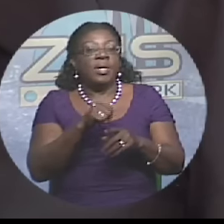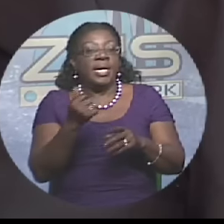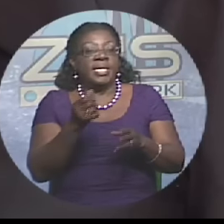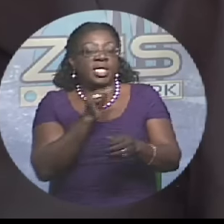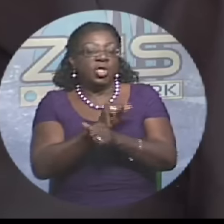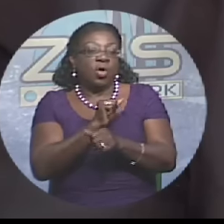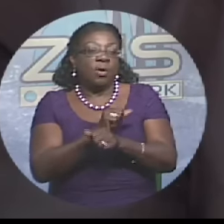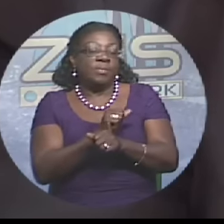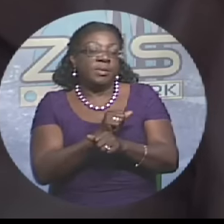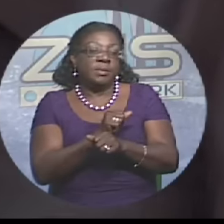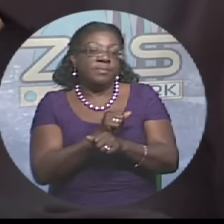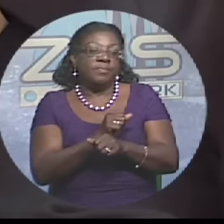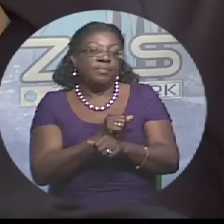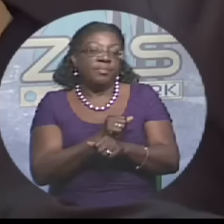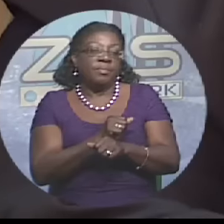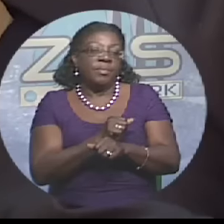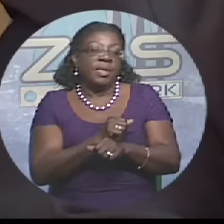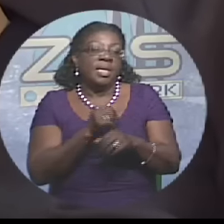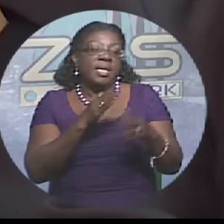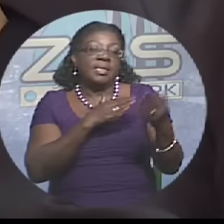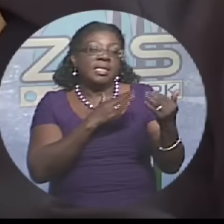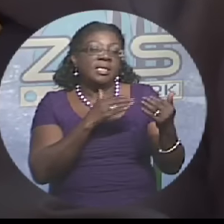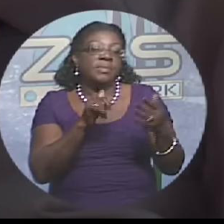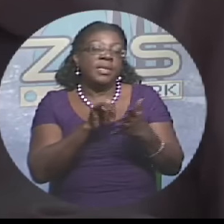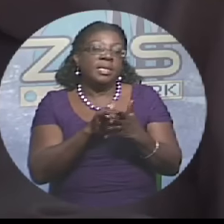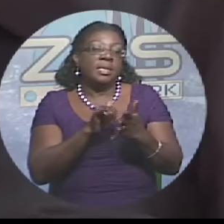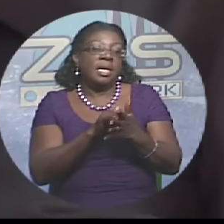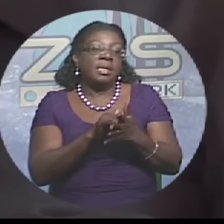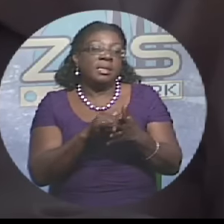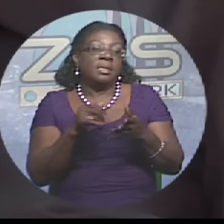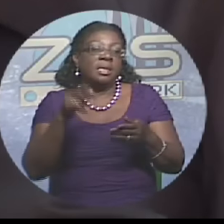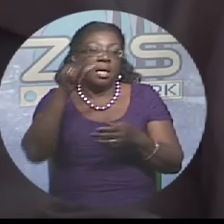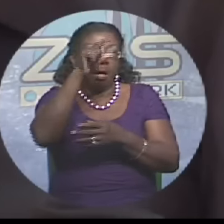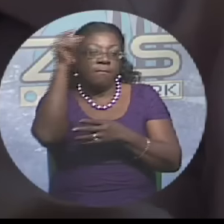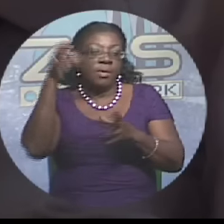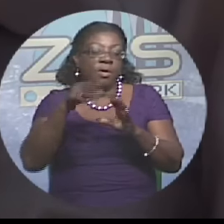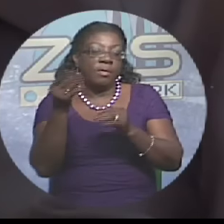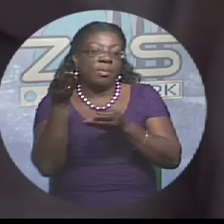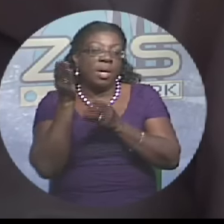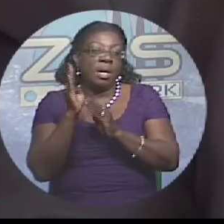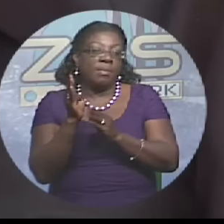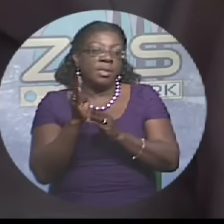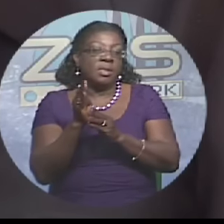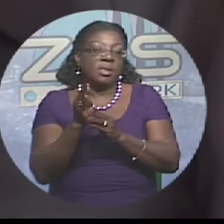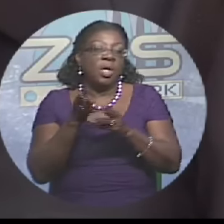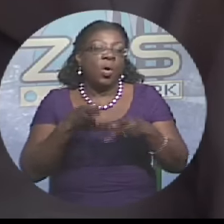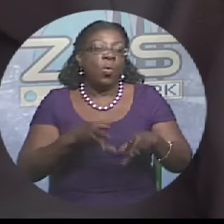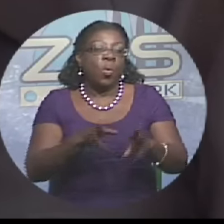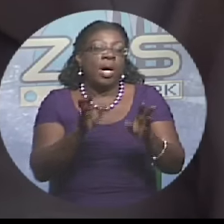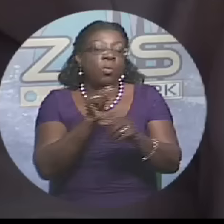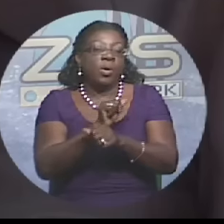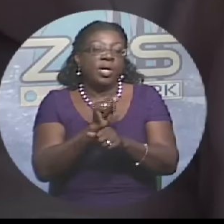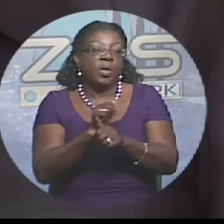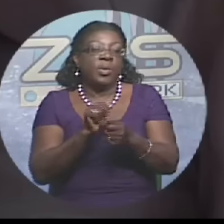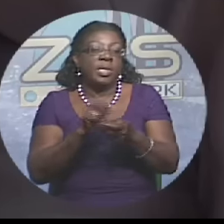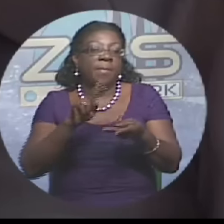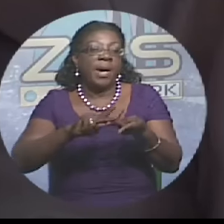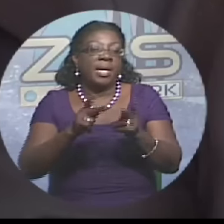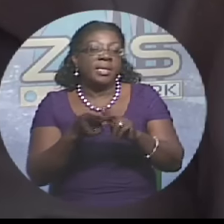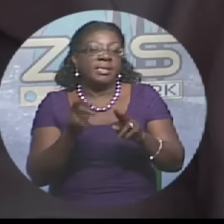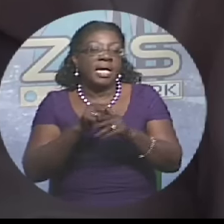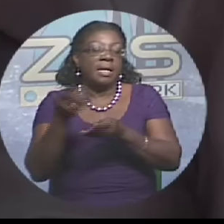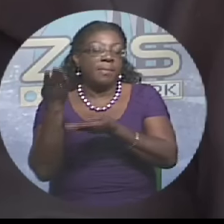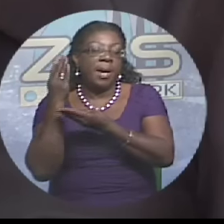In addition to that, Carla, it is anticipated that the government of the Bahamas, while working with the stakeholders at